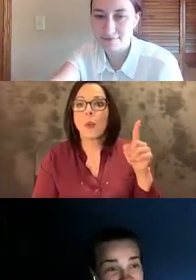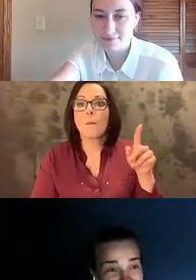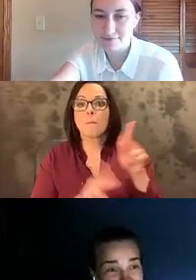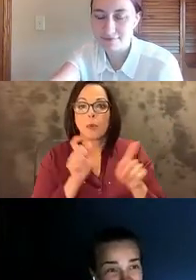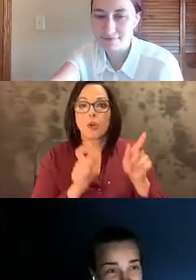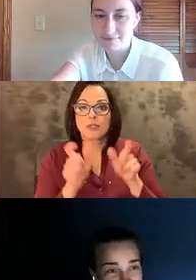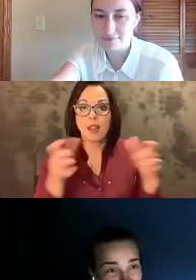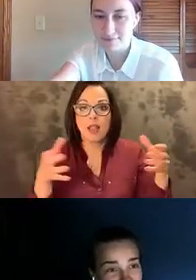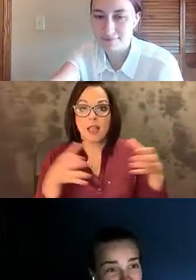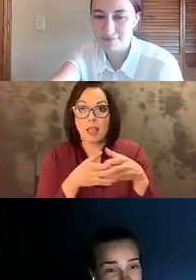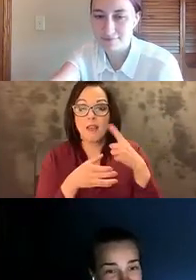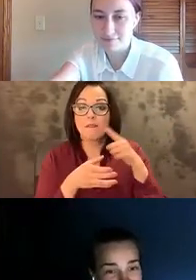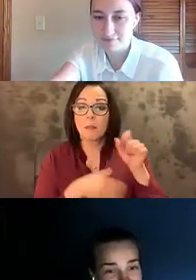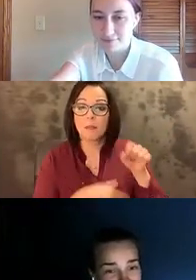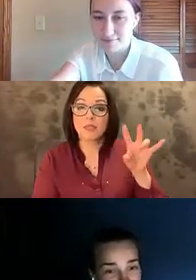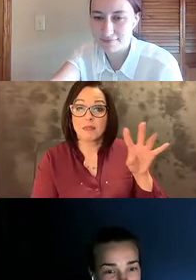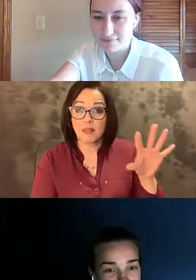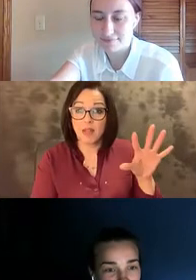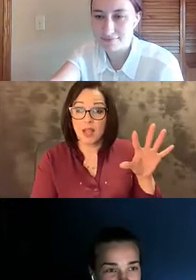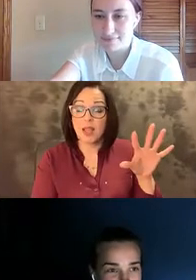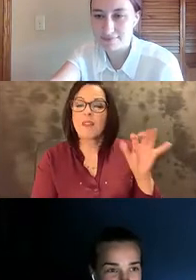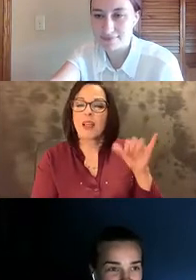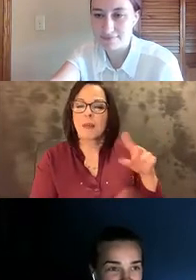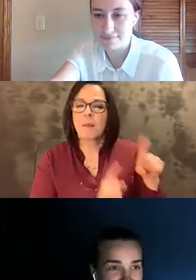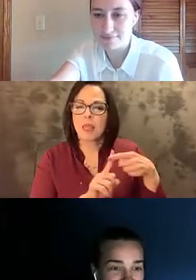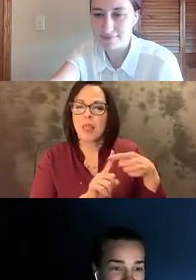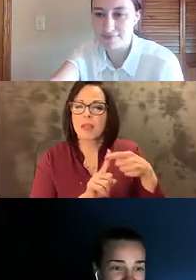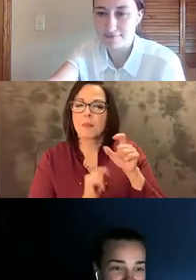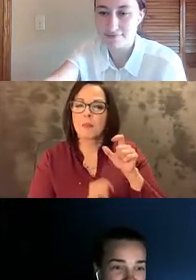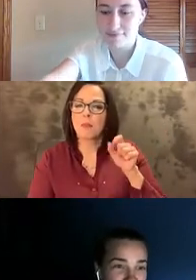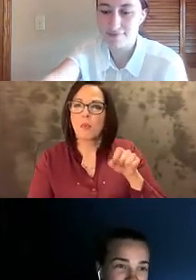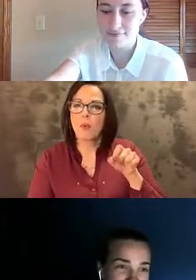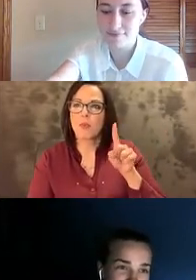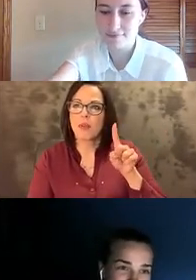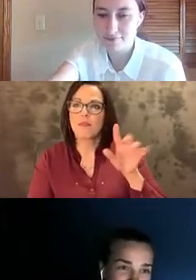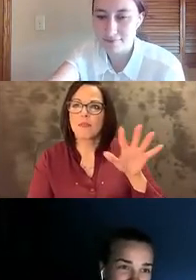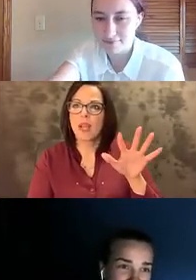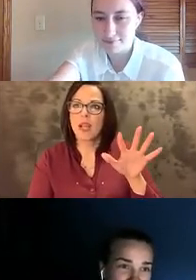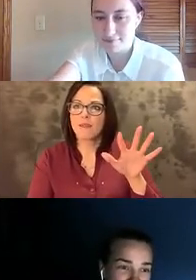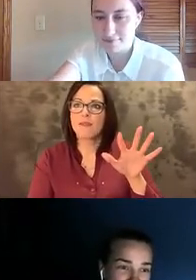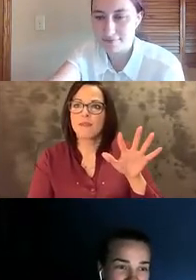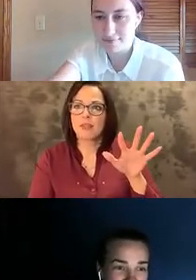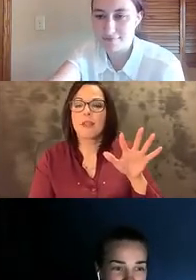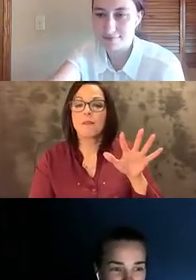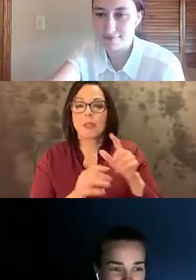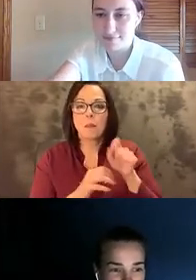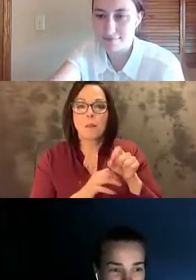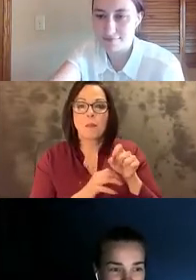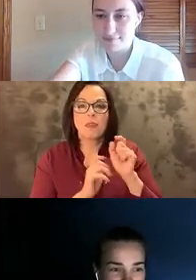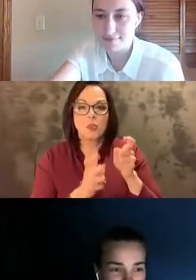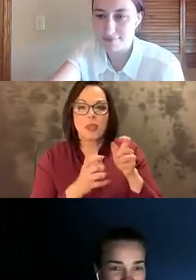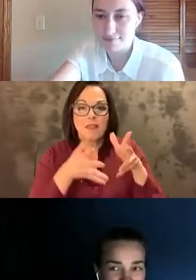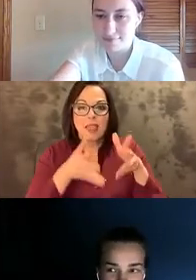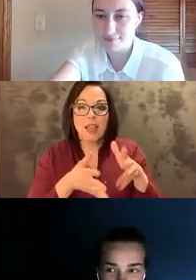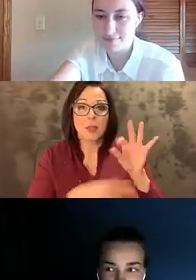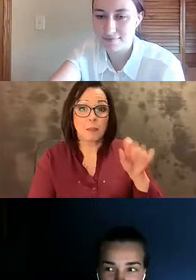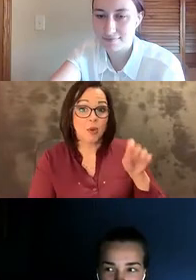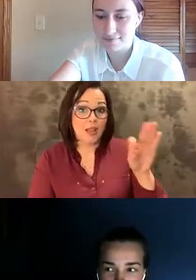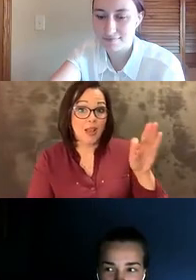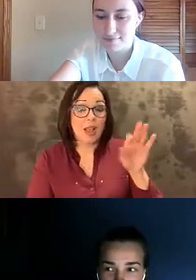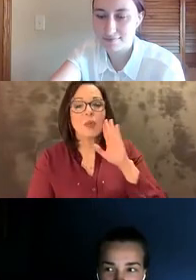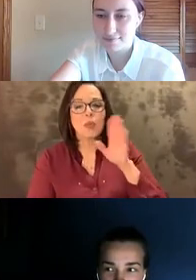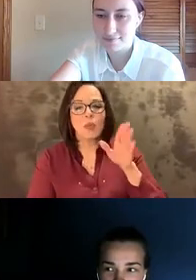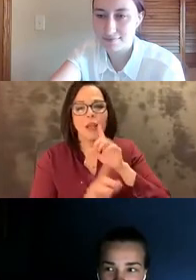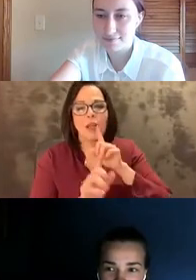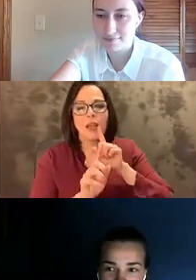the 0.75 plus the 0.15 to give you 0.9, which you would then report in the